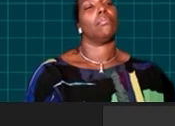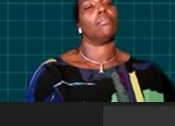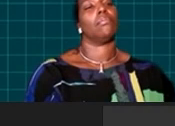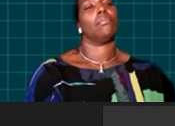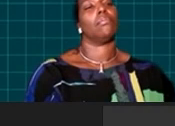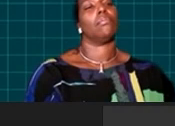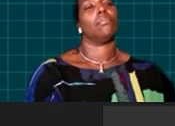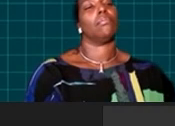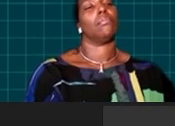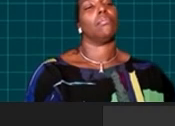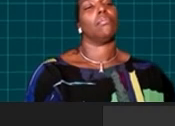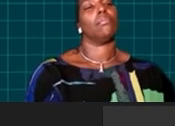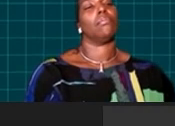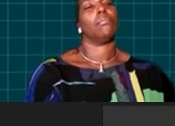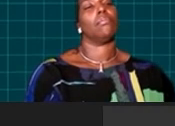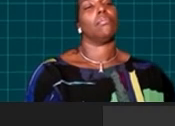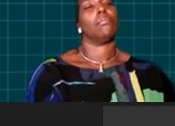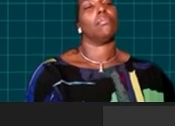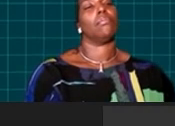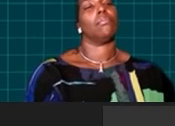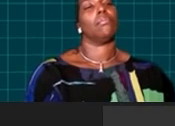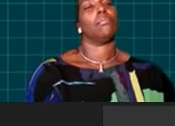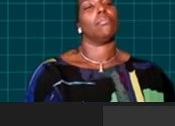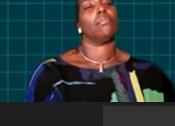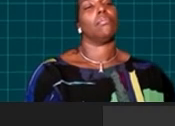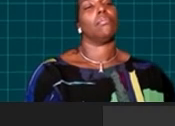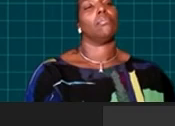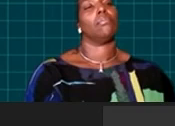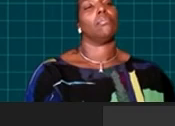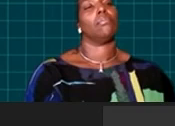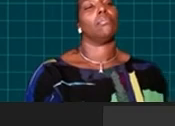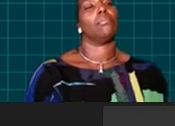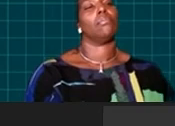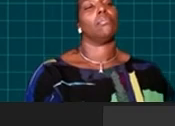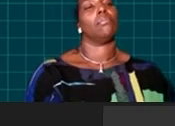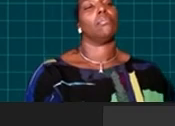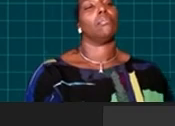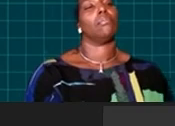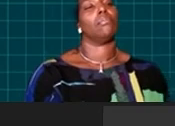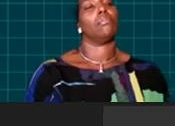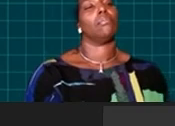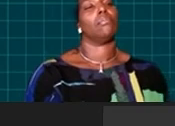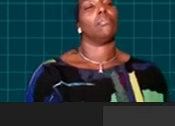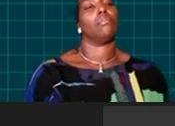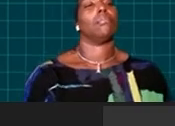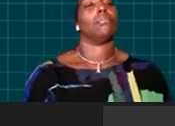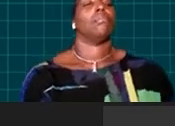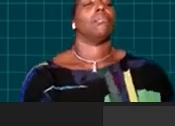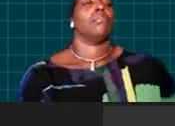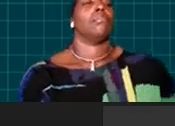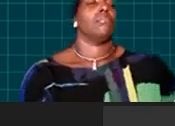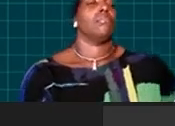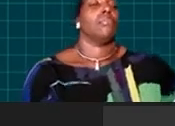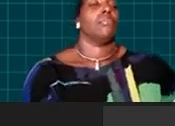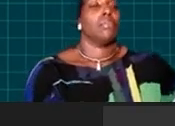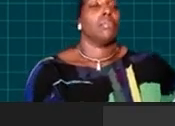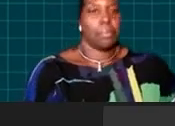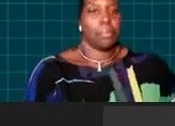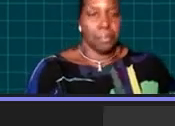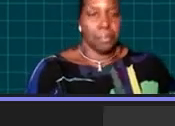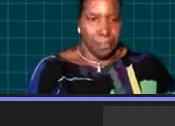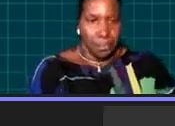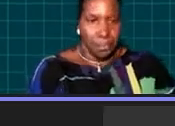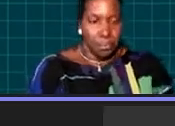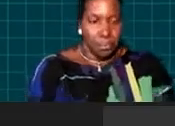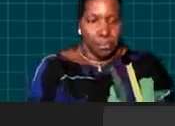all likelihood, you're only going to get a response that gives you the pricing for that single speed, which means that if you ever